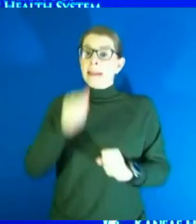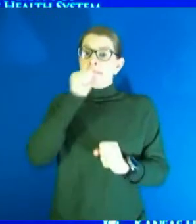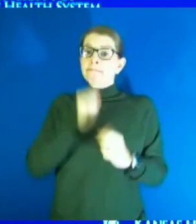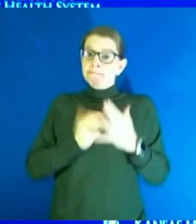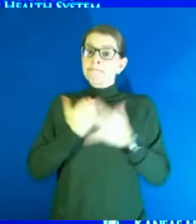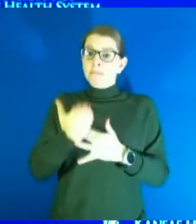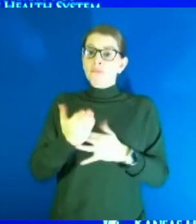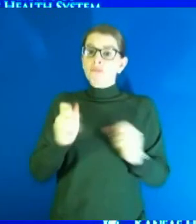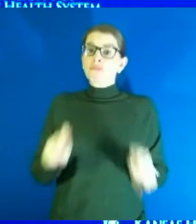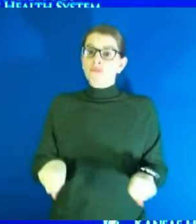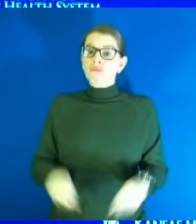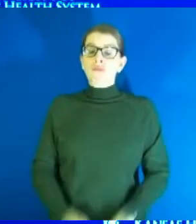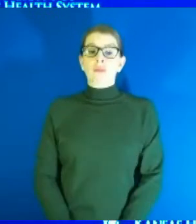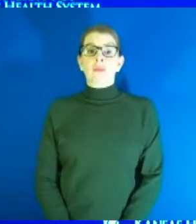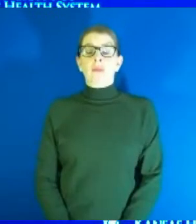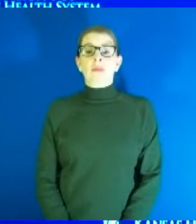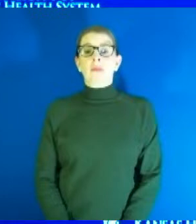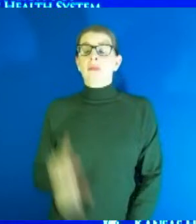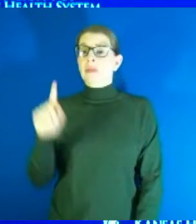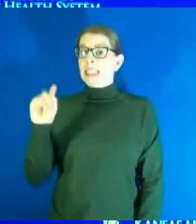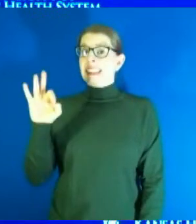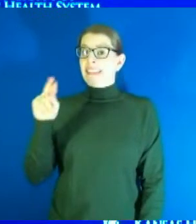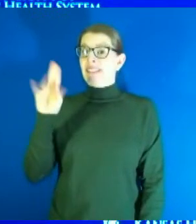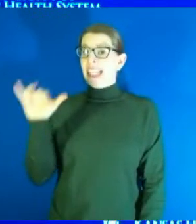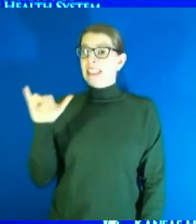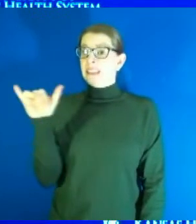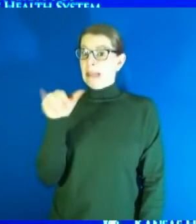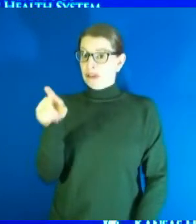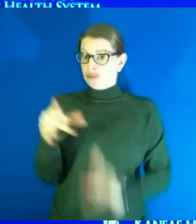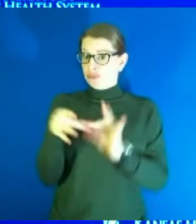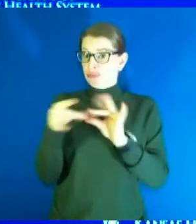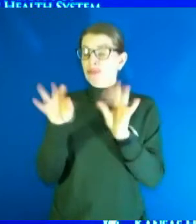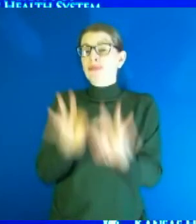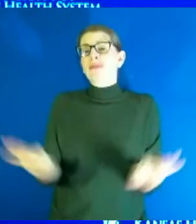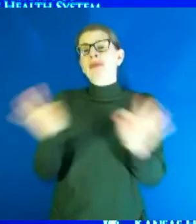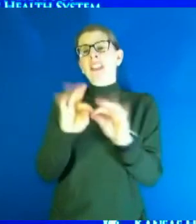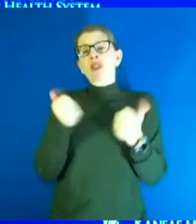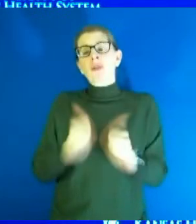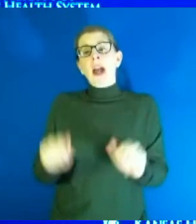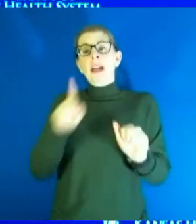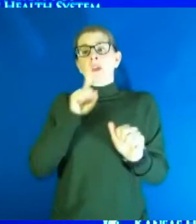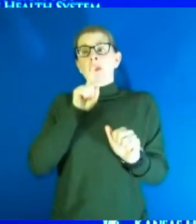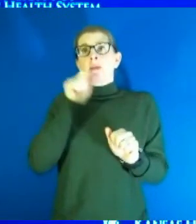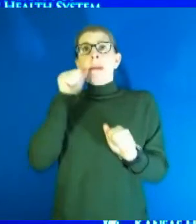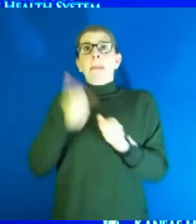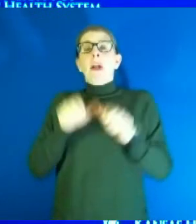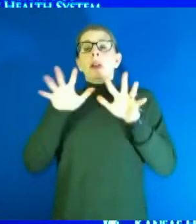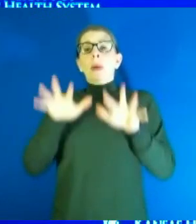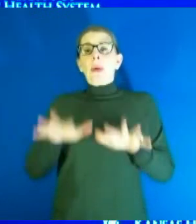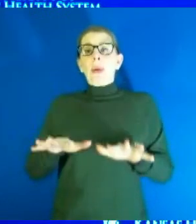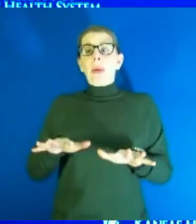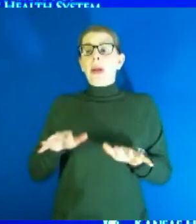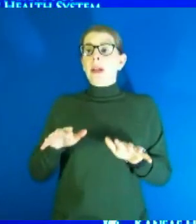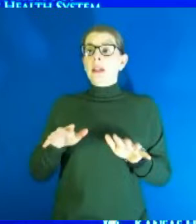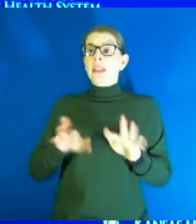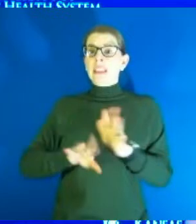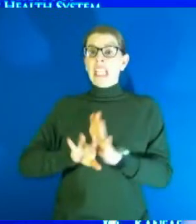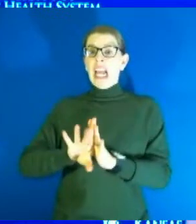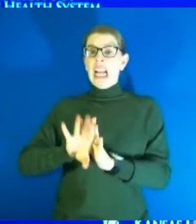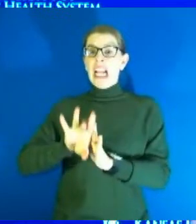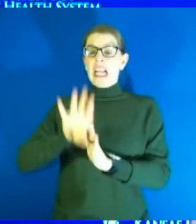as Tiffany said, I think it's important to try and remain calm and just de-escalate the situation